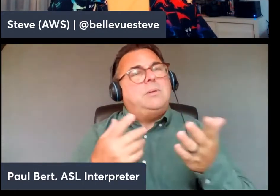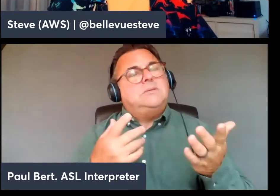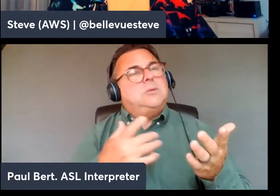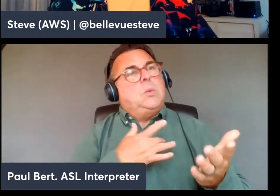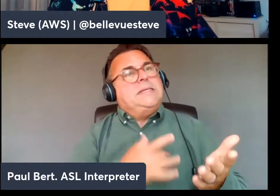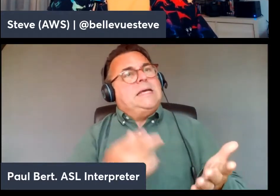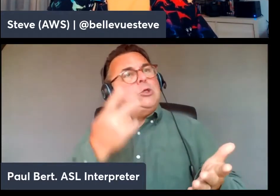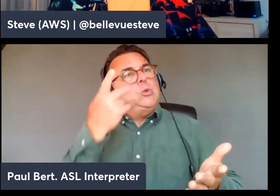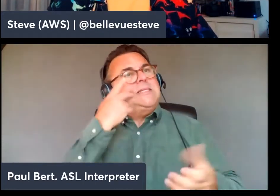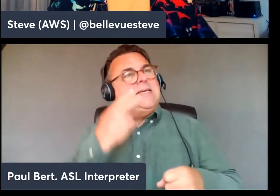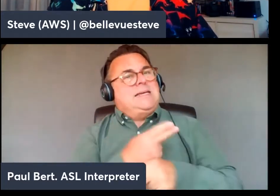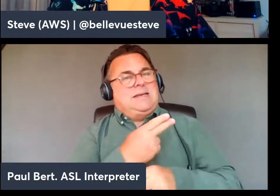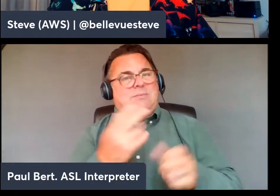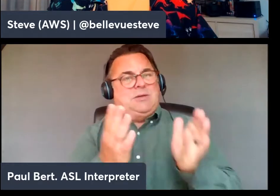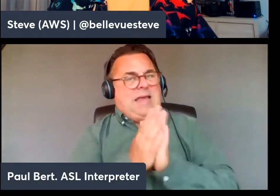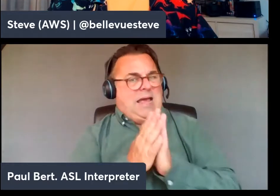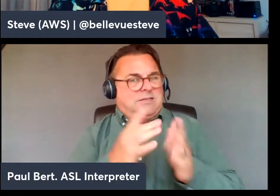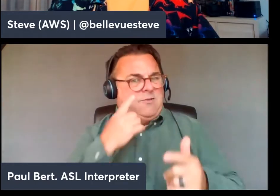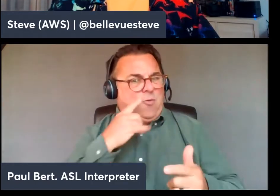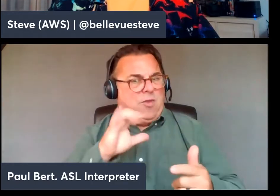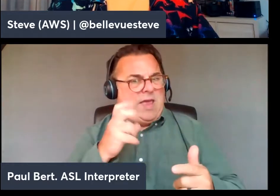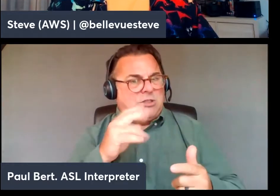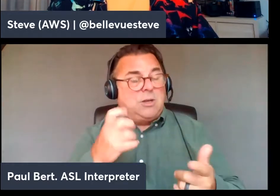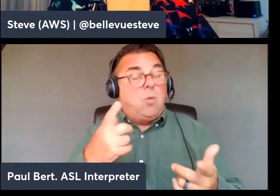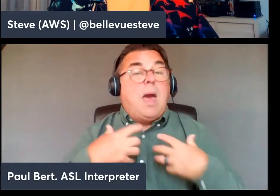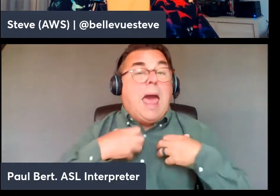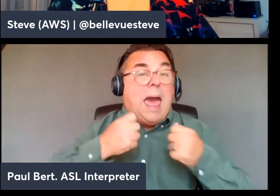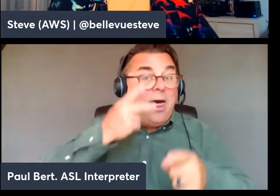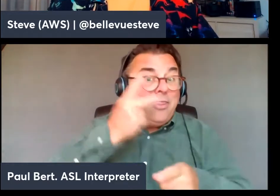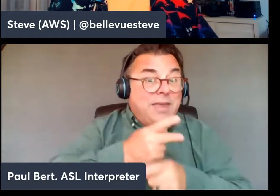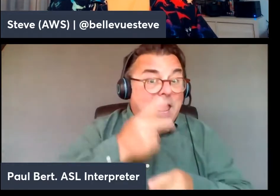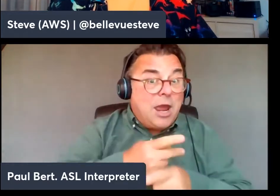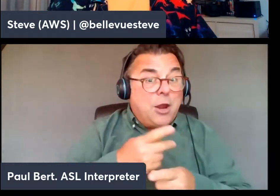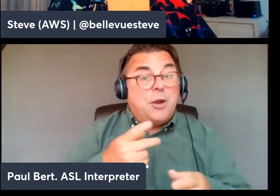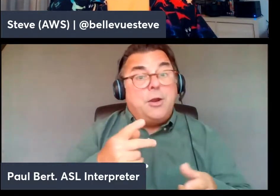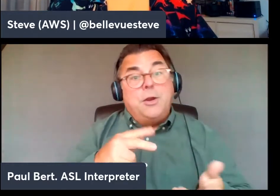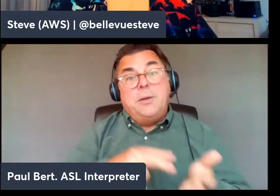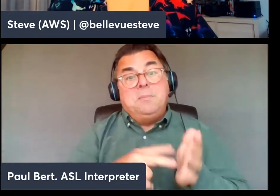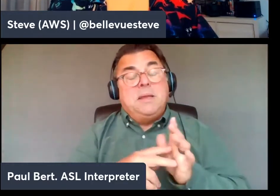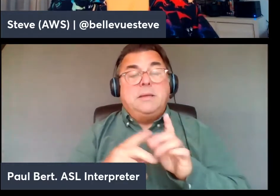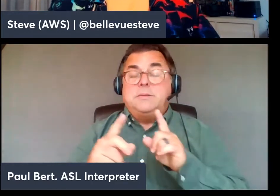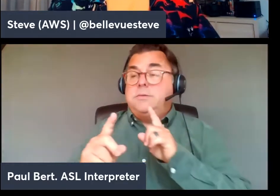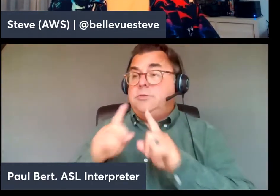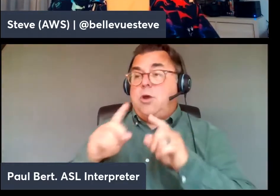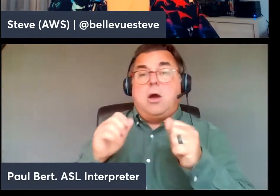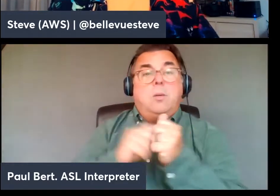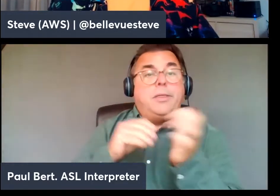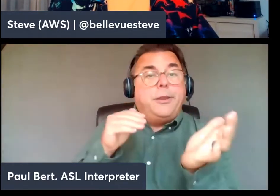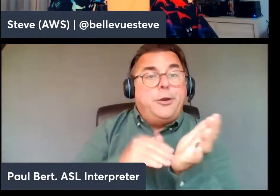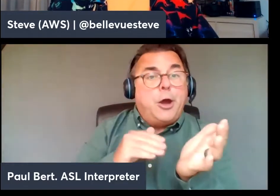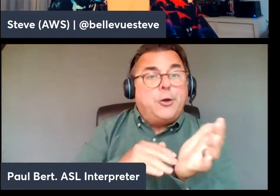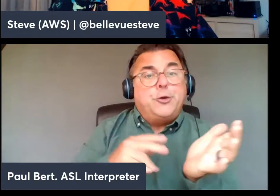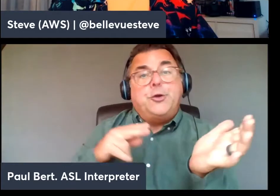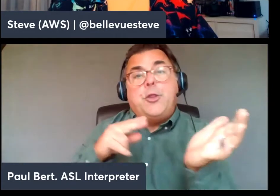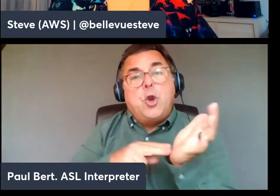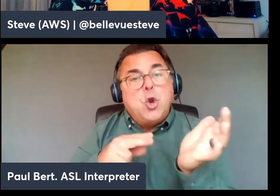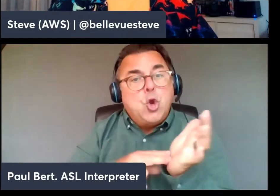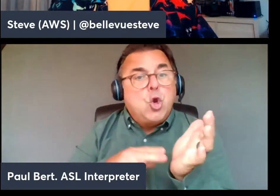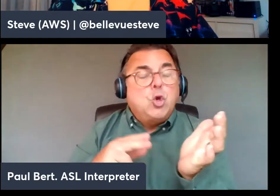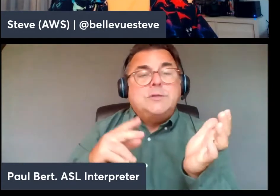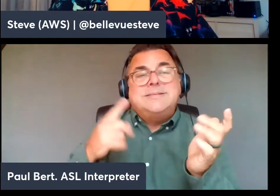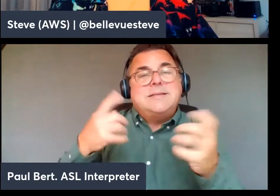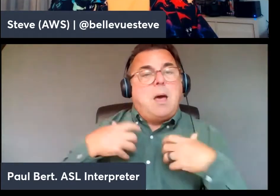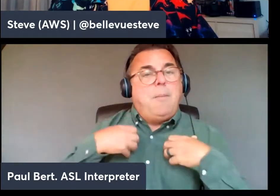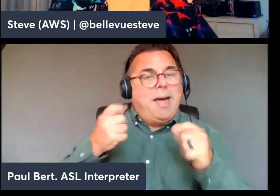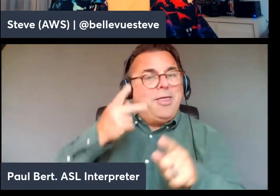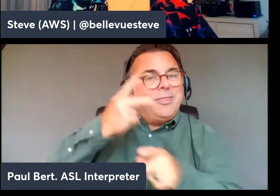see customers use are healthcare is one of them. So being able to talk to, you know, your doctor, your nurse, or healthcare professional,